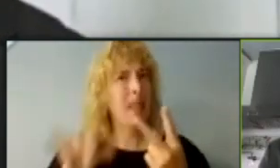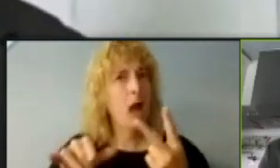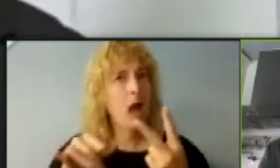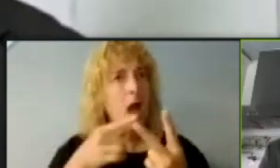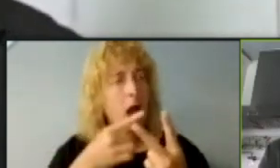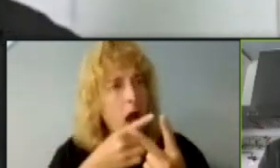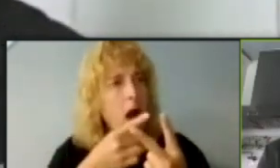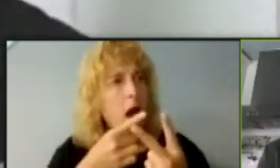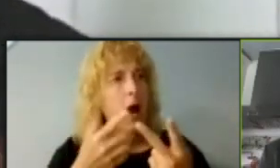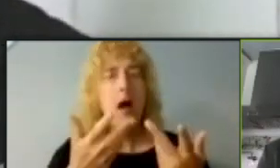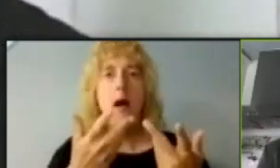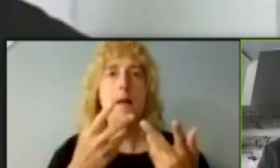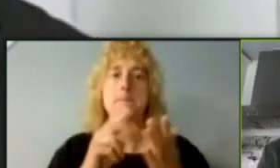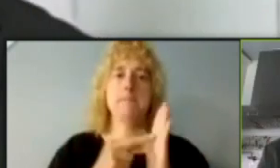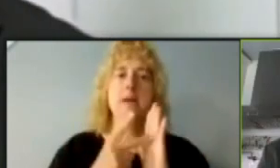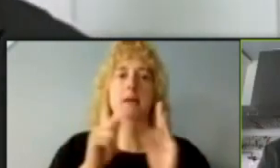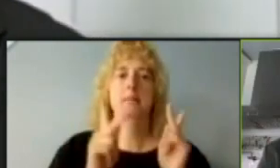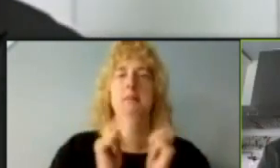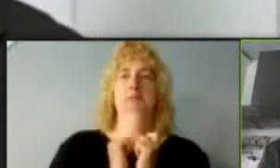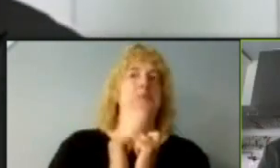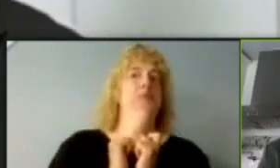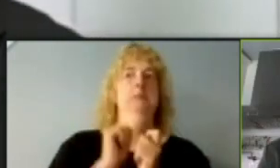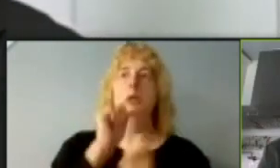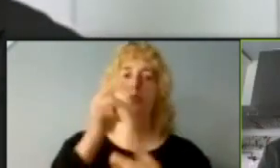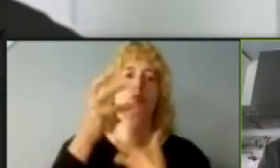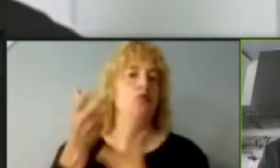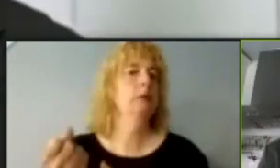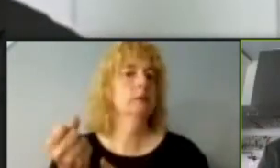of anxiety when it comes to